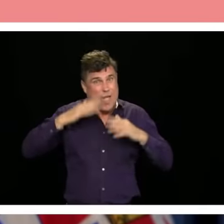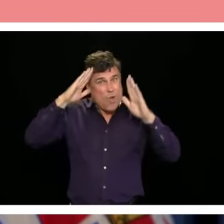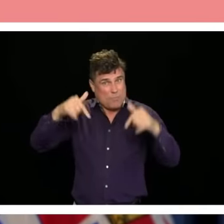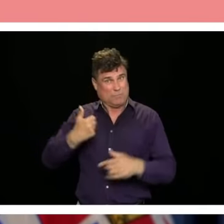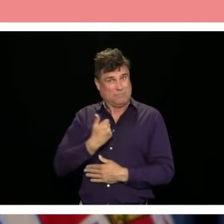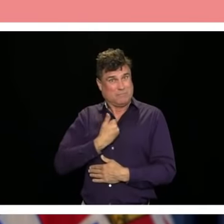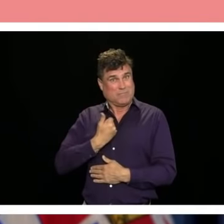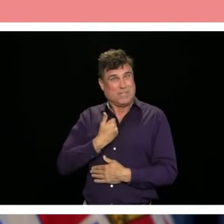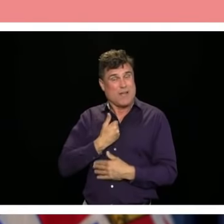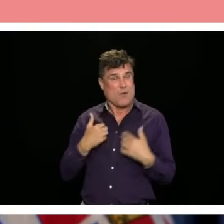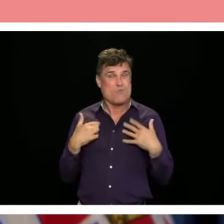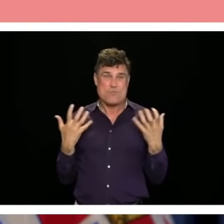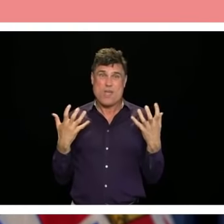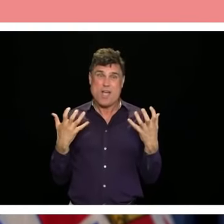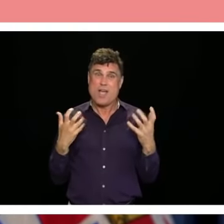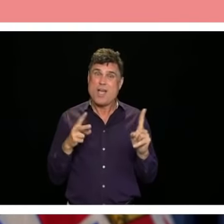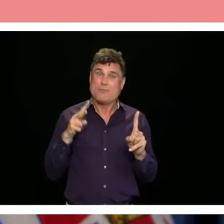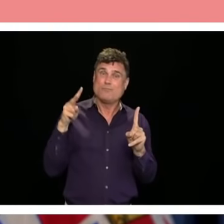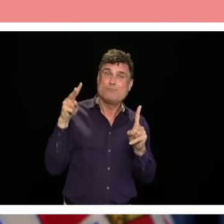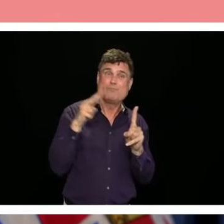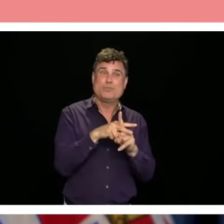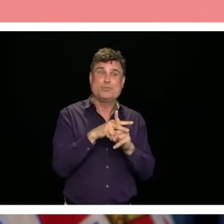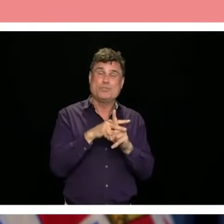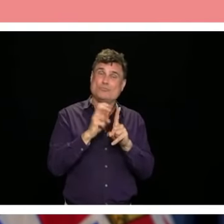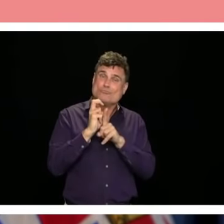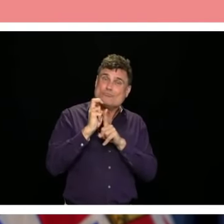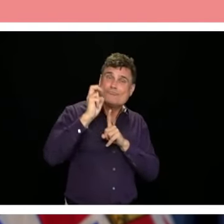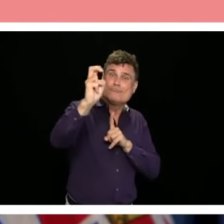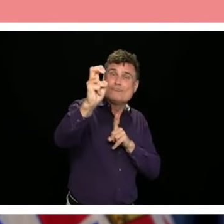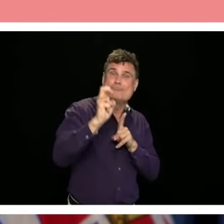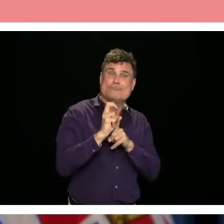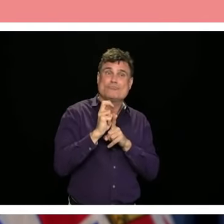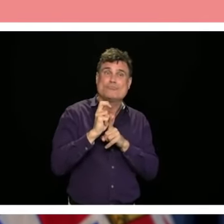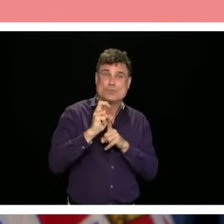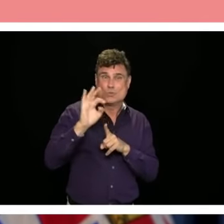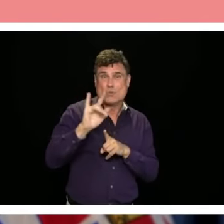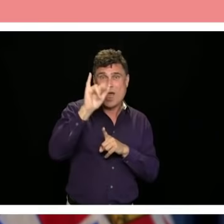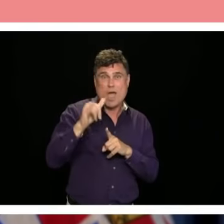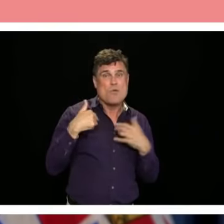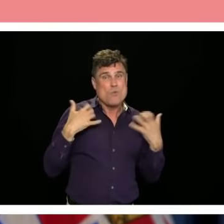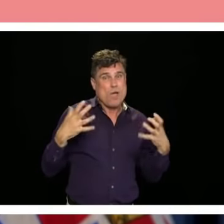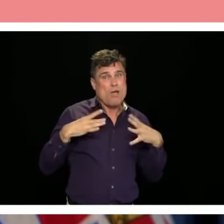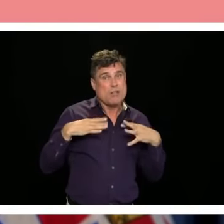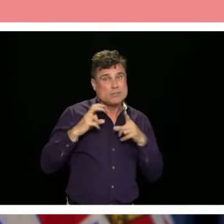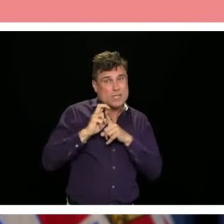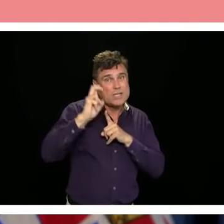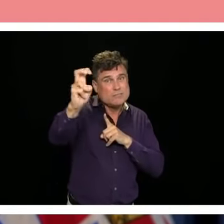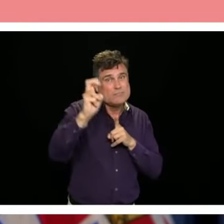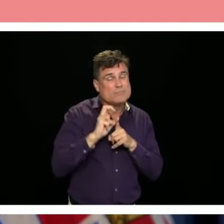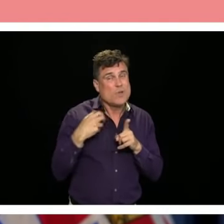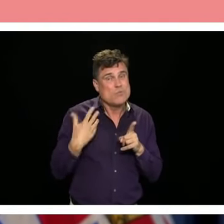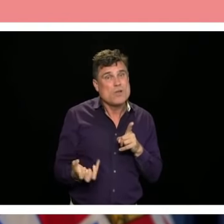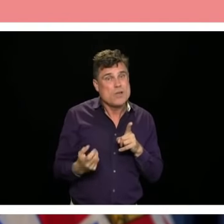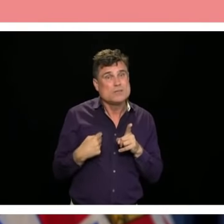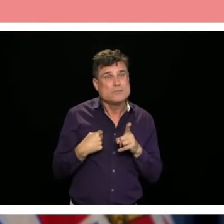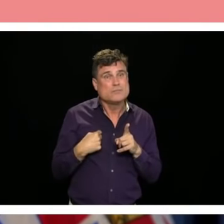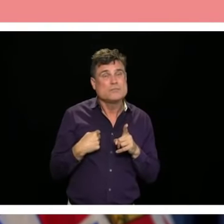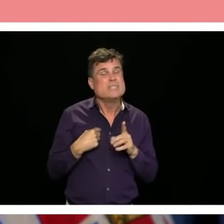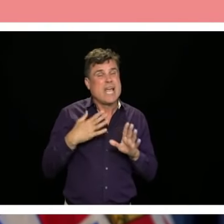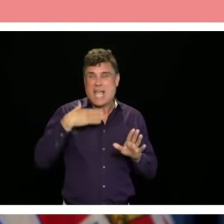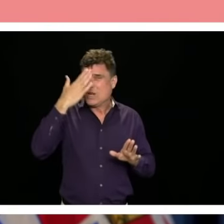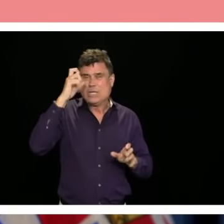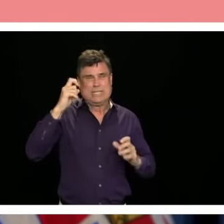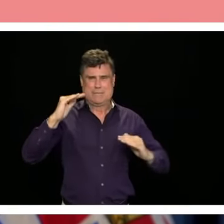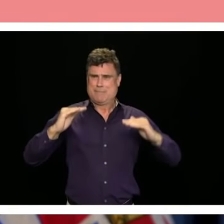it because it much of it depends on what we do. But we are very hopeful that we'll be moving into our next phase